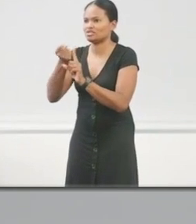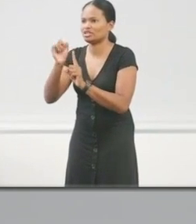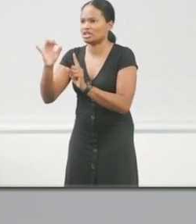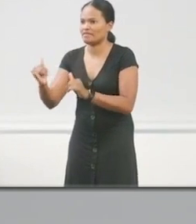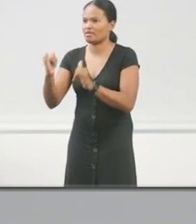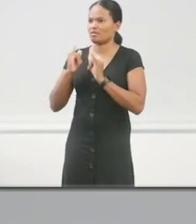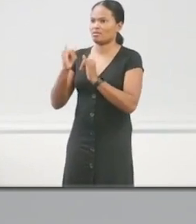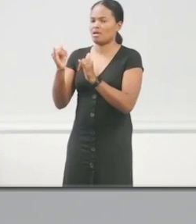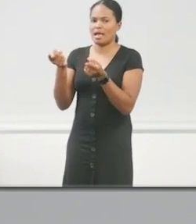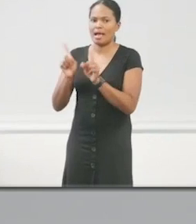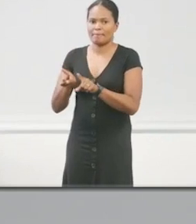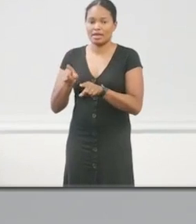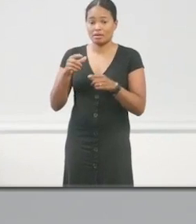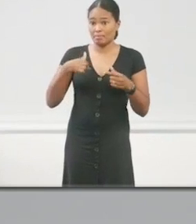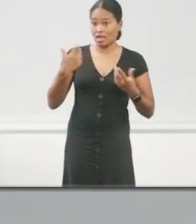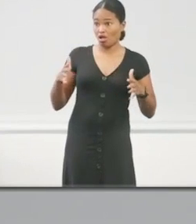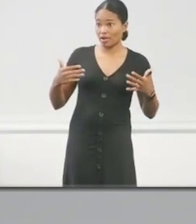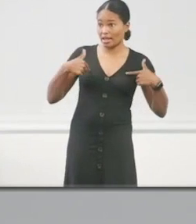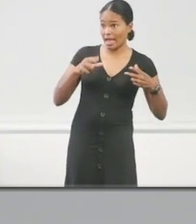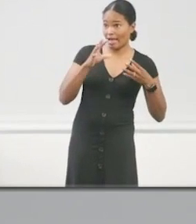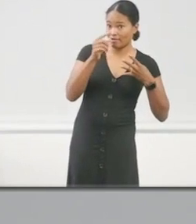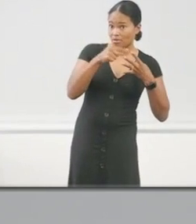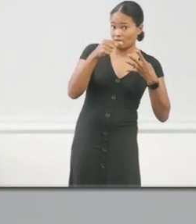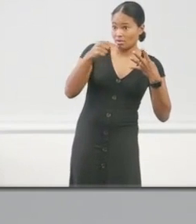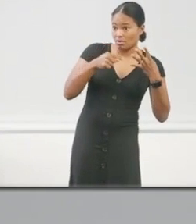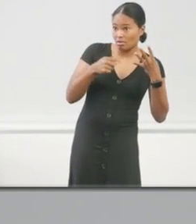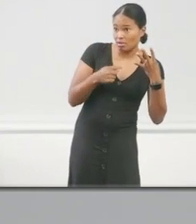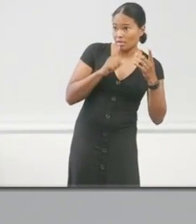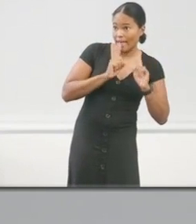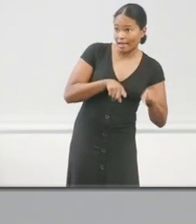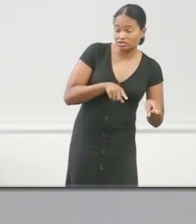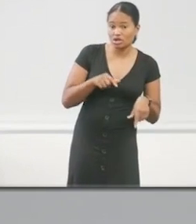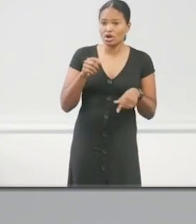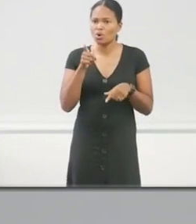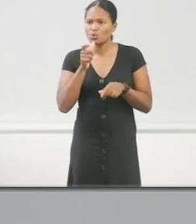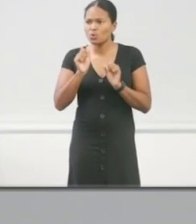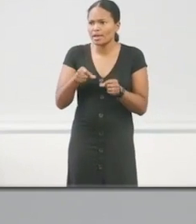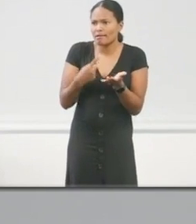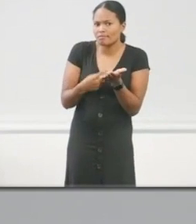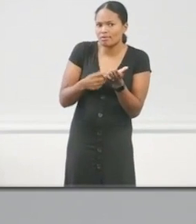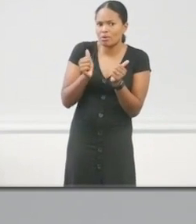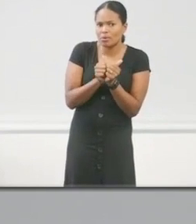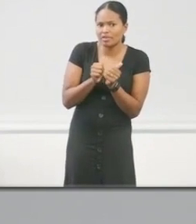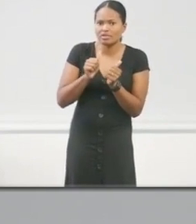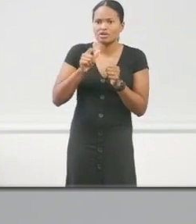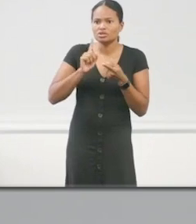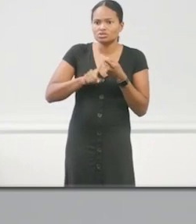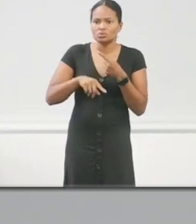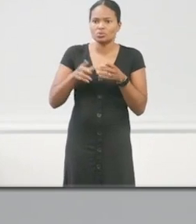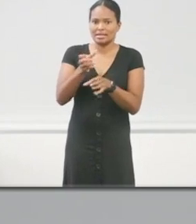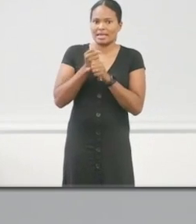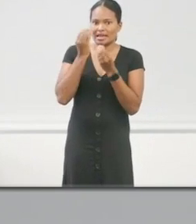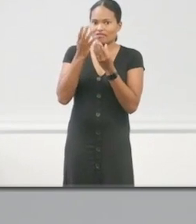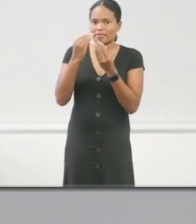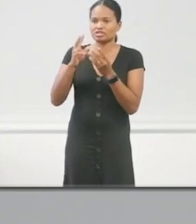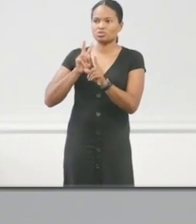already have speaking points that go along with that? Who are people that I need to talk to get information that would be applicable to that particular